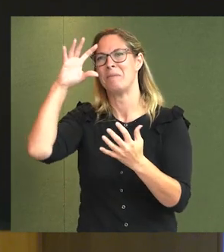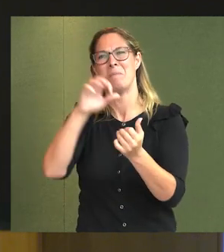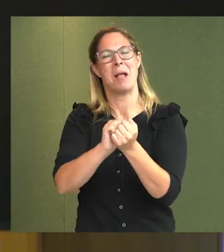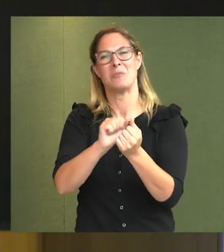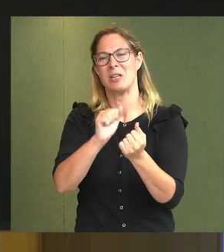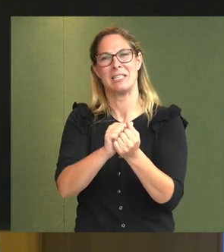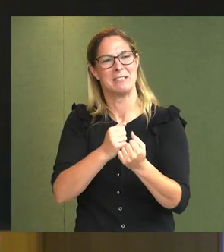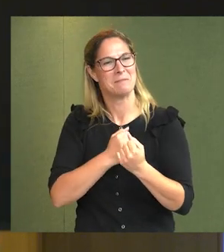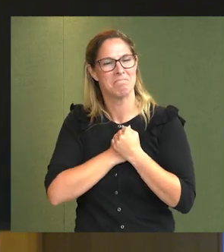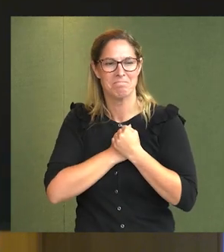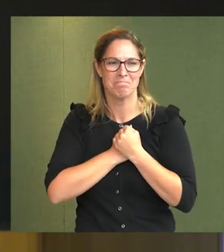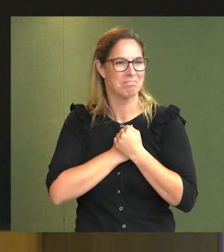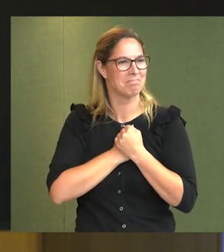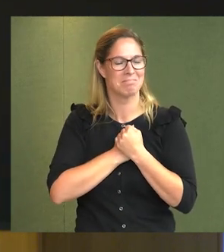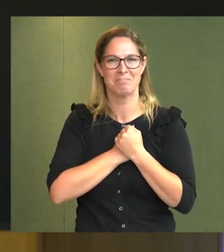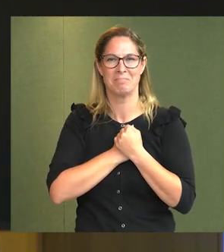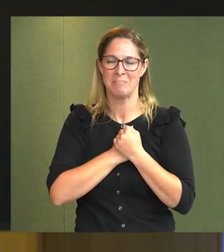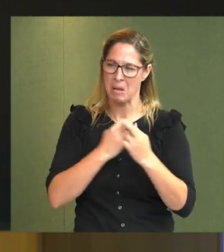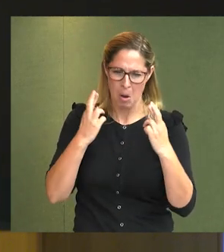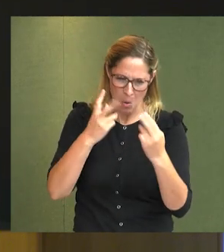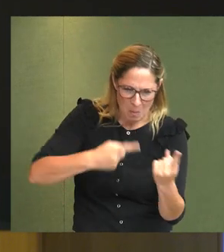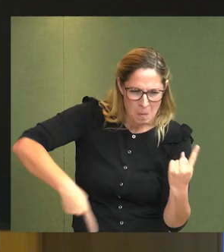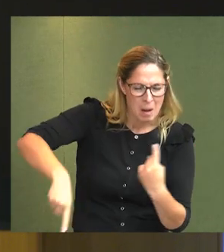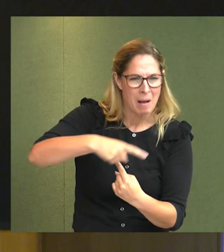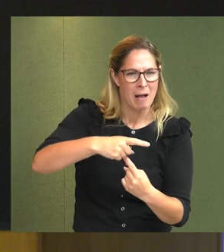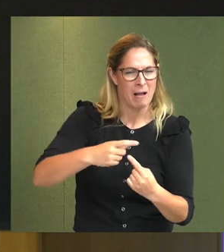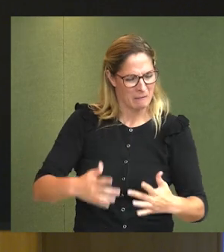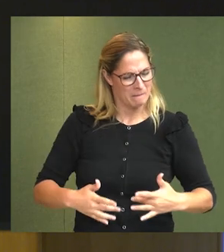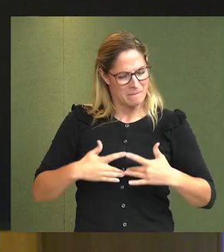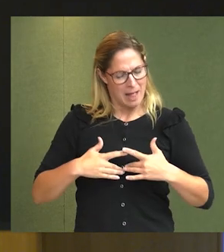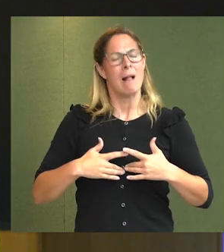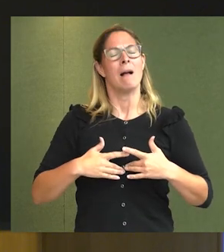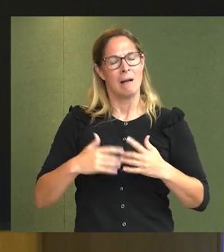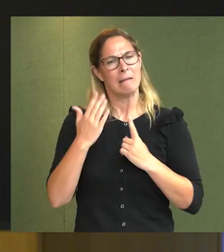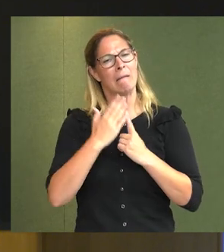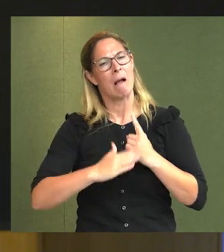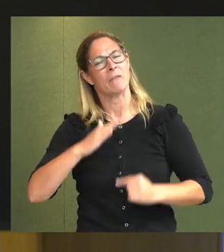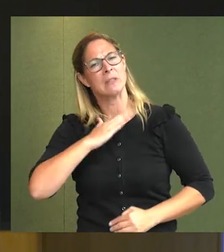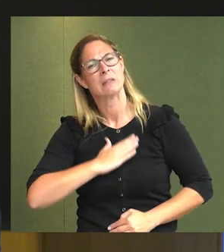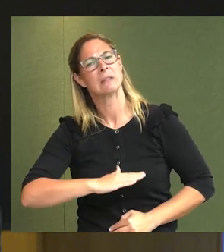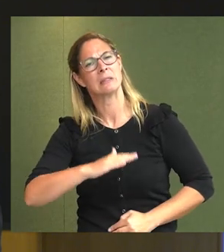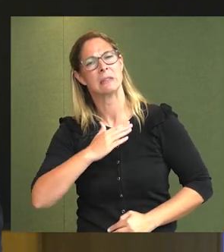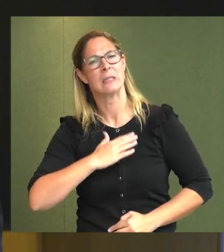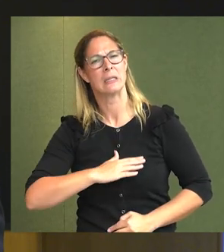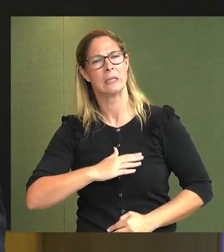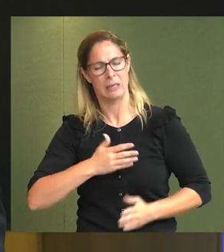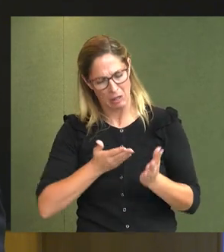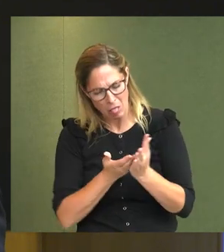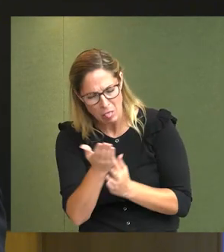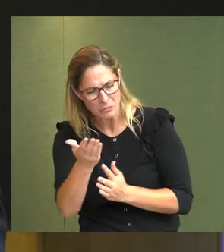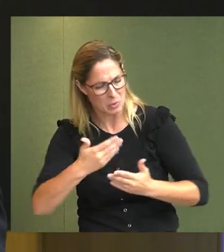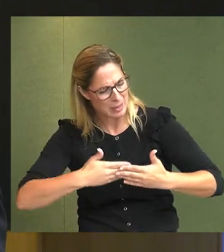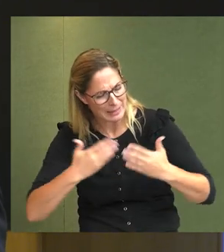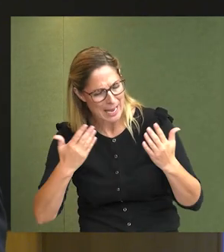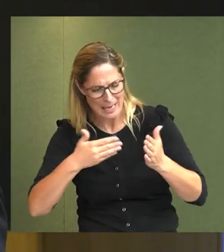we have of Her Majesty will provide Londoners and with some solace in the days, weeks, months, and